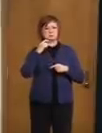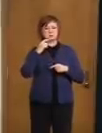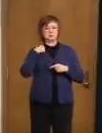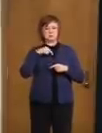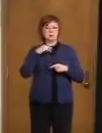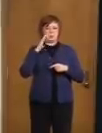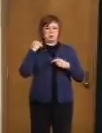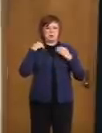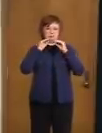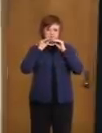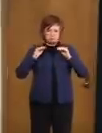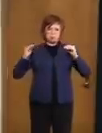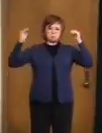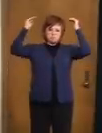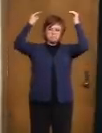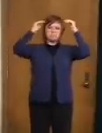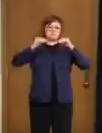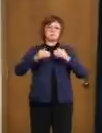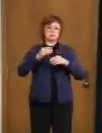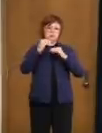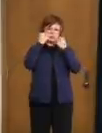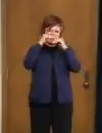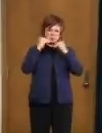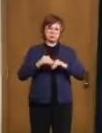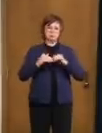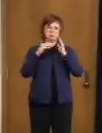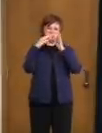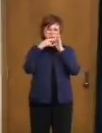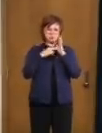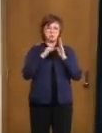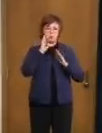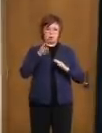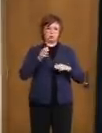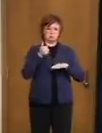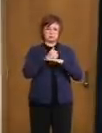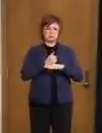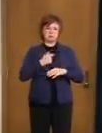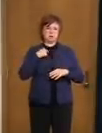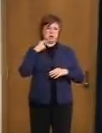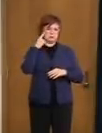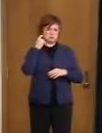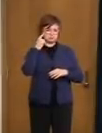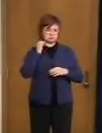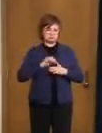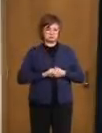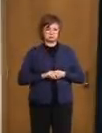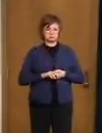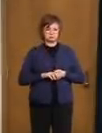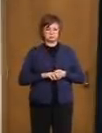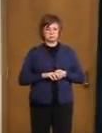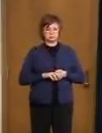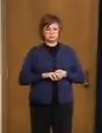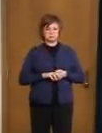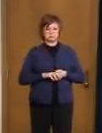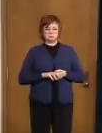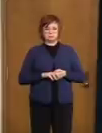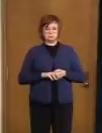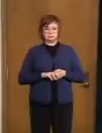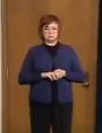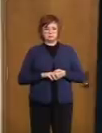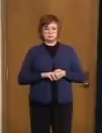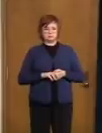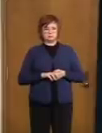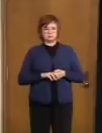with a number of additional measures that will push those numbers down. But the definition of